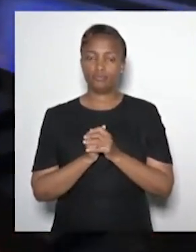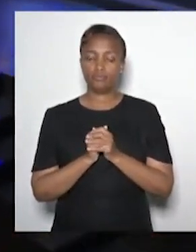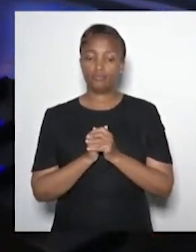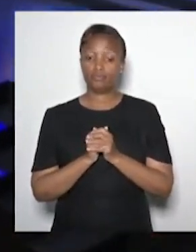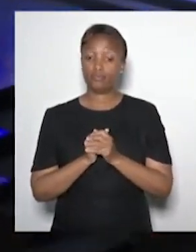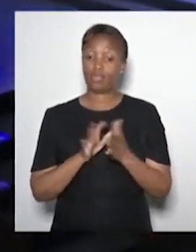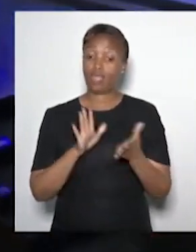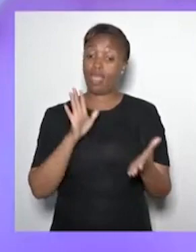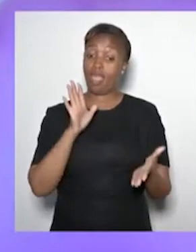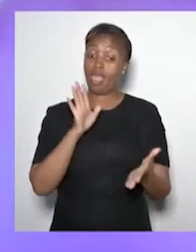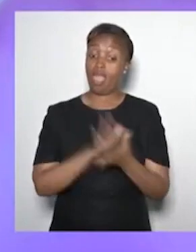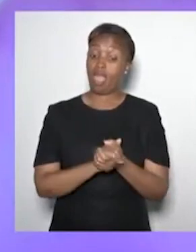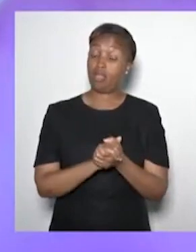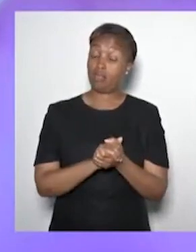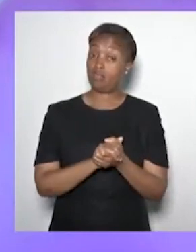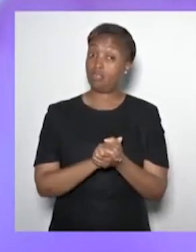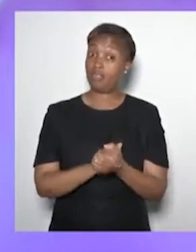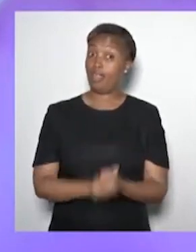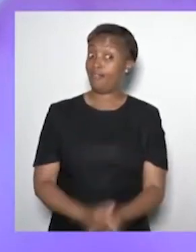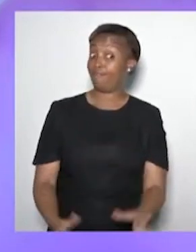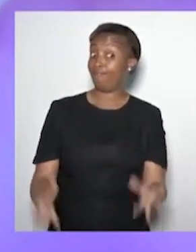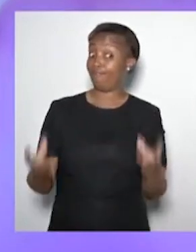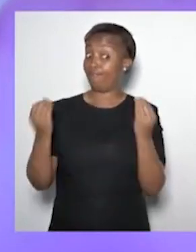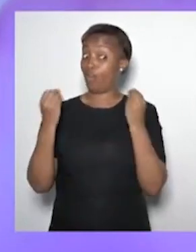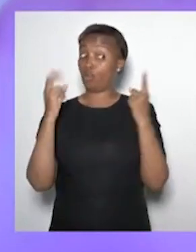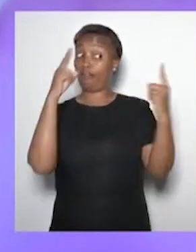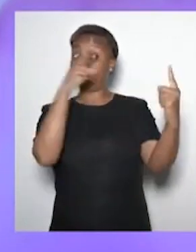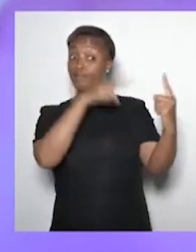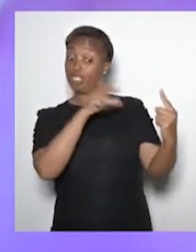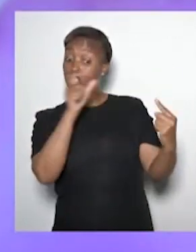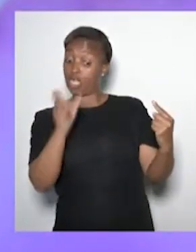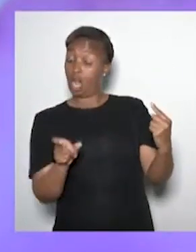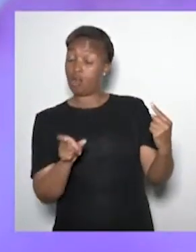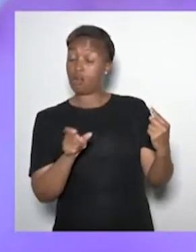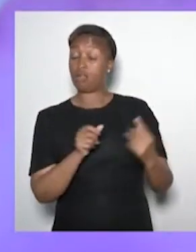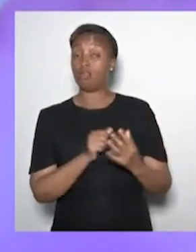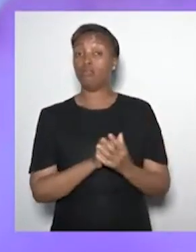And the founding visionary